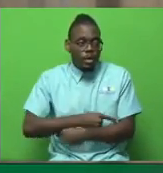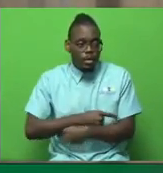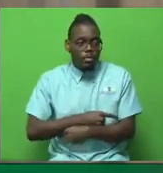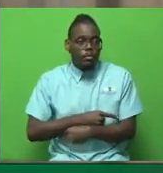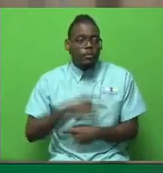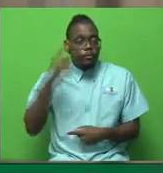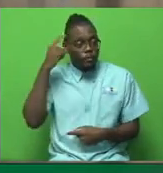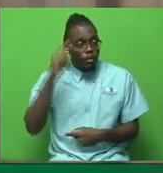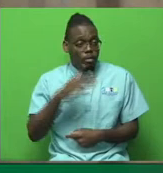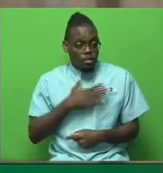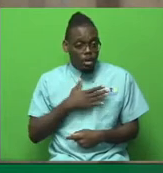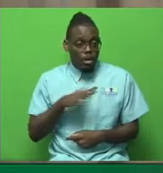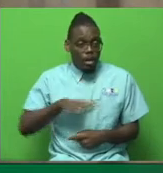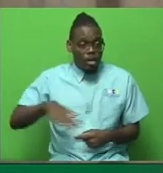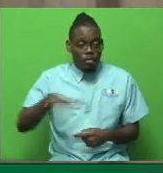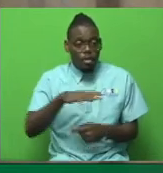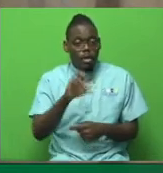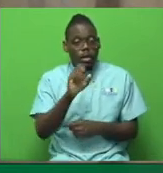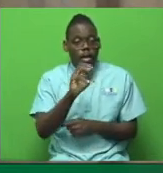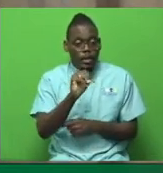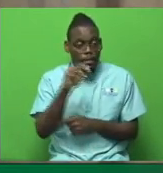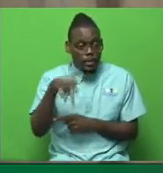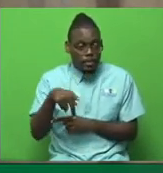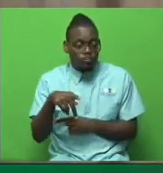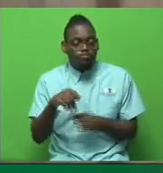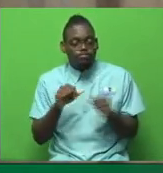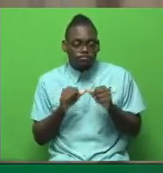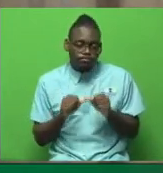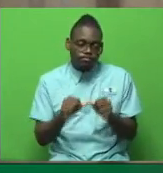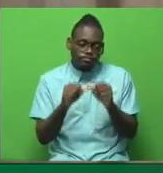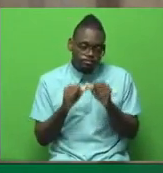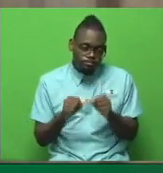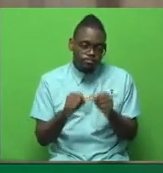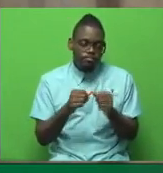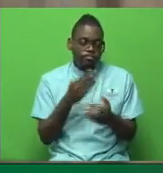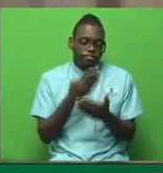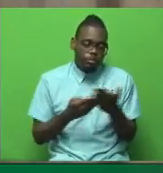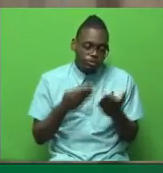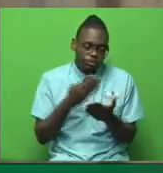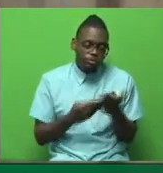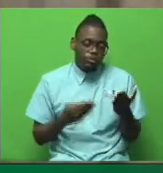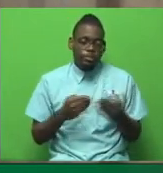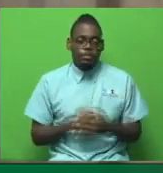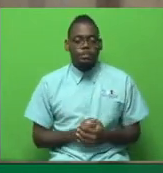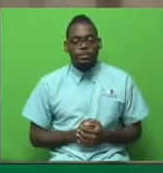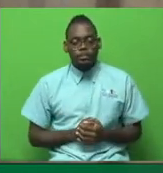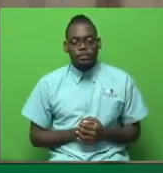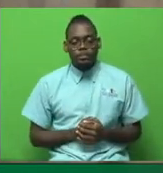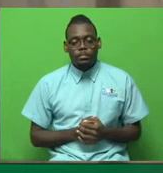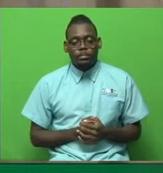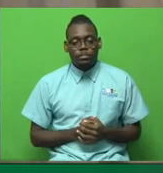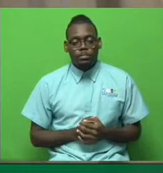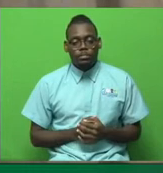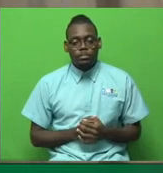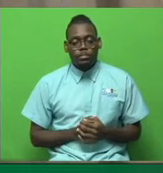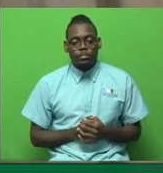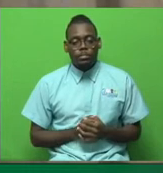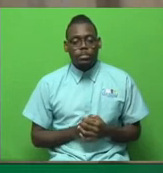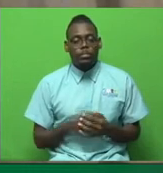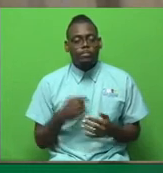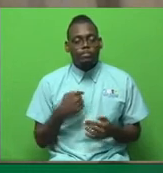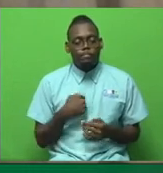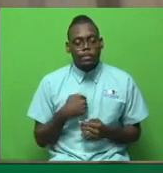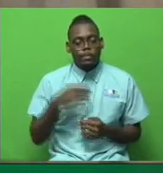tabukit as we continue along the budget debate as we go into the standing finance committee we will be very